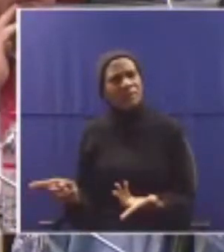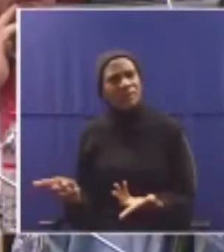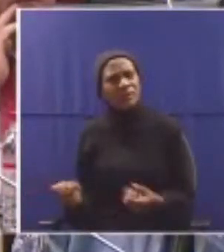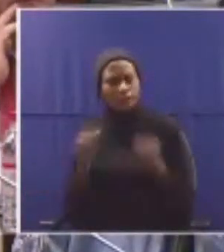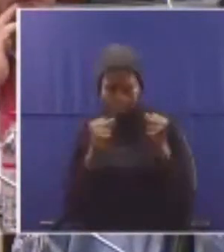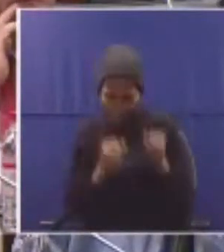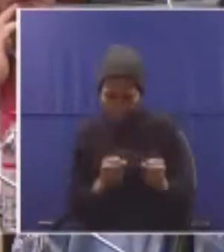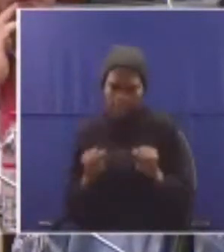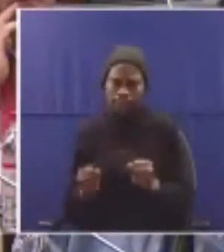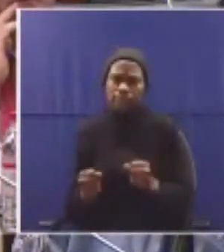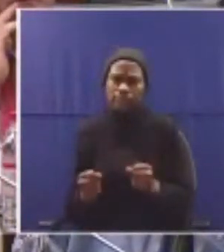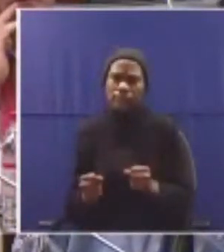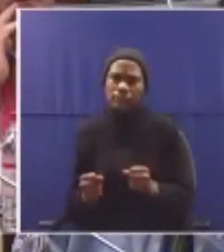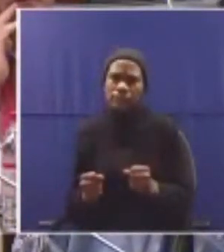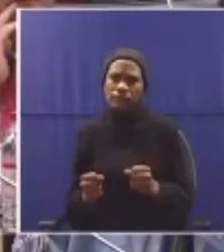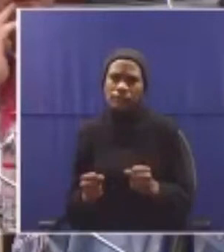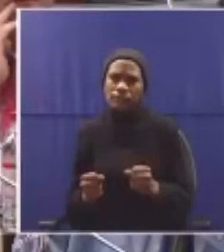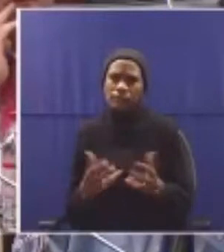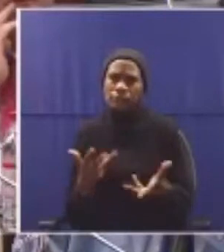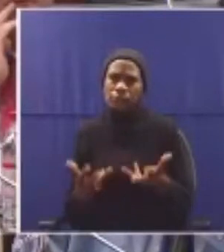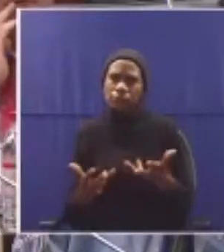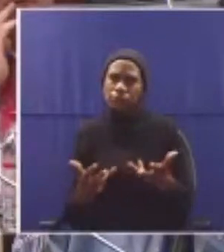still